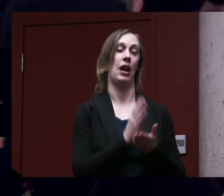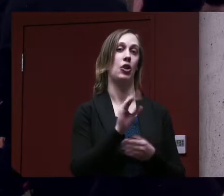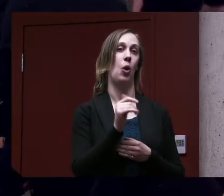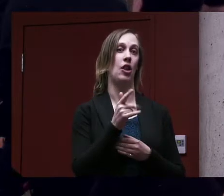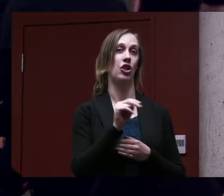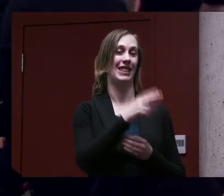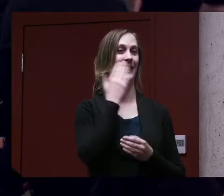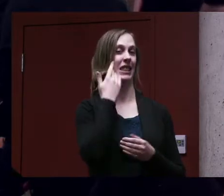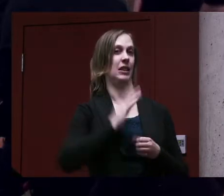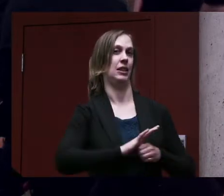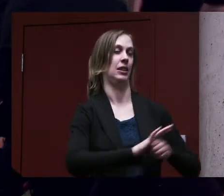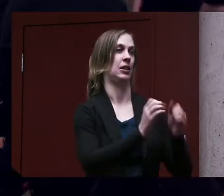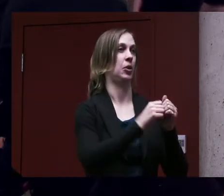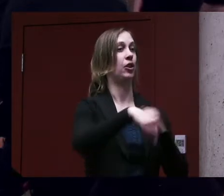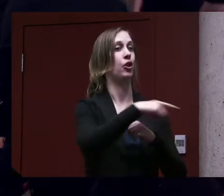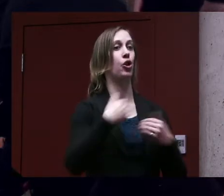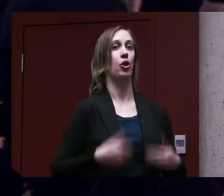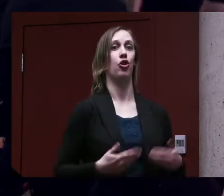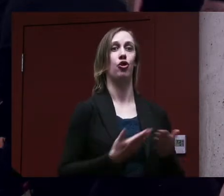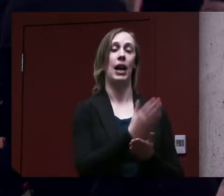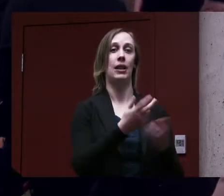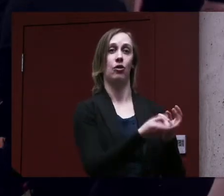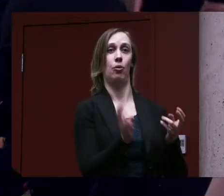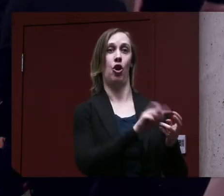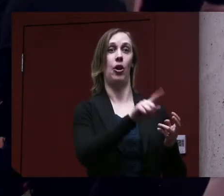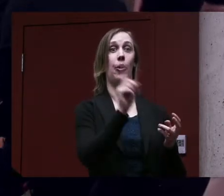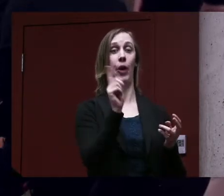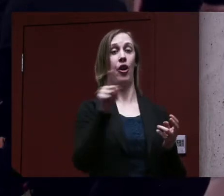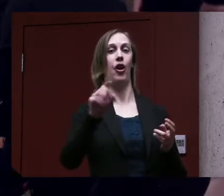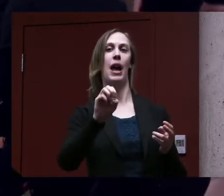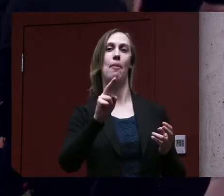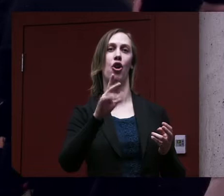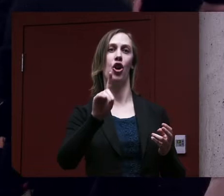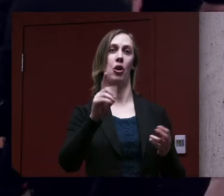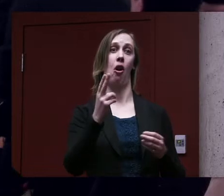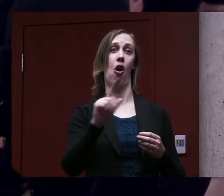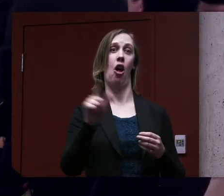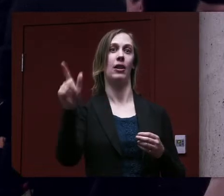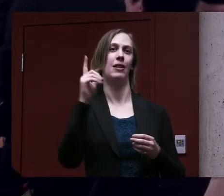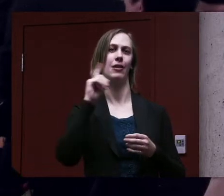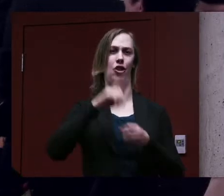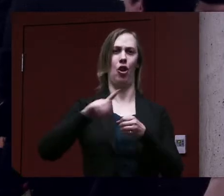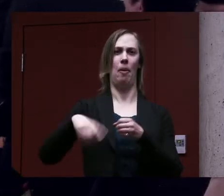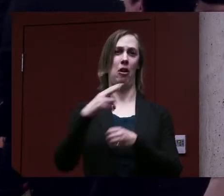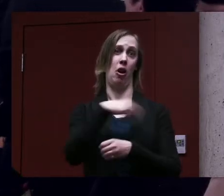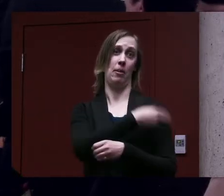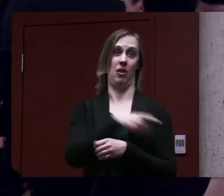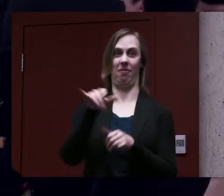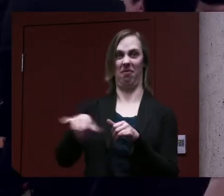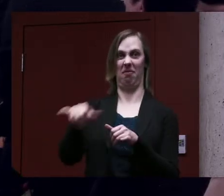Tribunal about people with disabilities kept in Emerald Hall at the Dartmouth Hospital for years, even though they were medically approved for